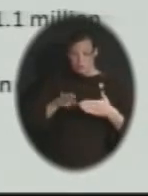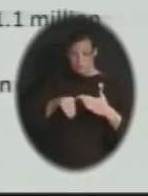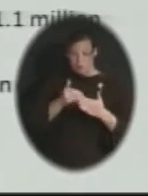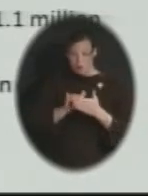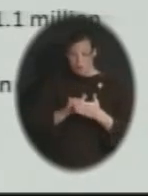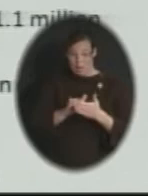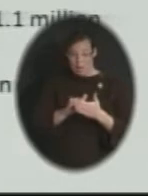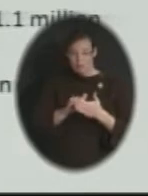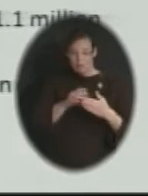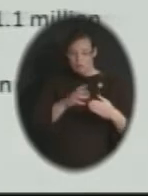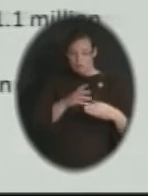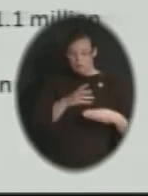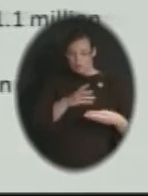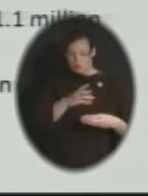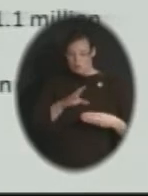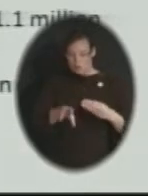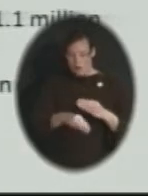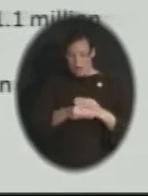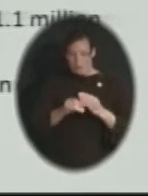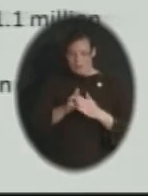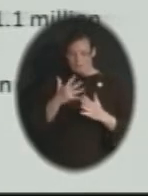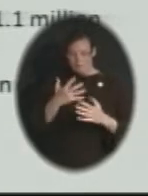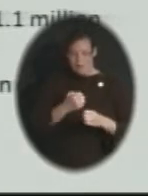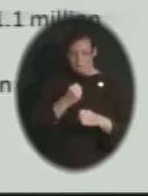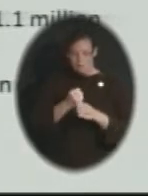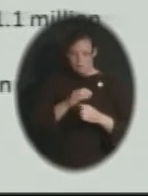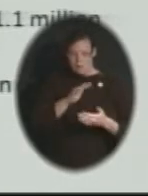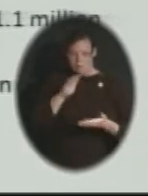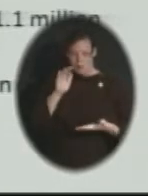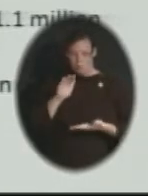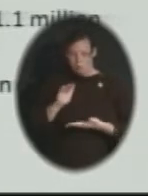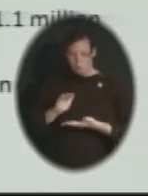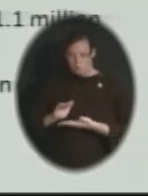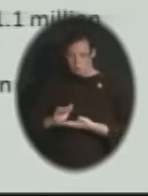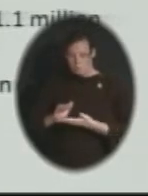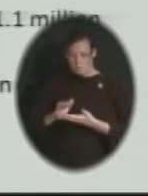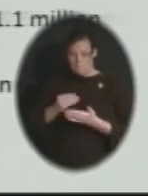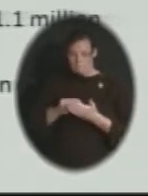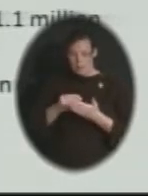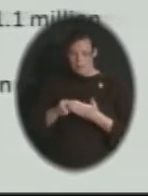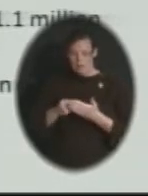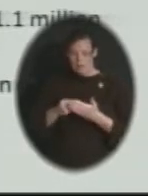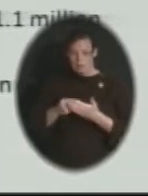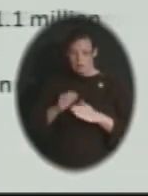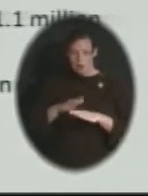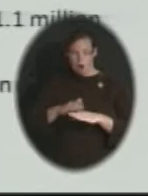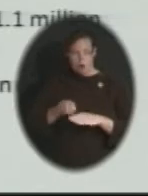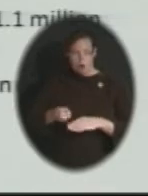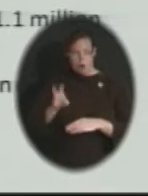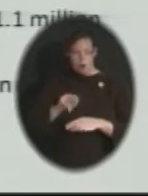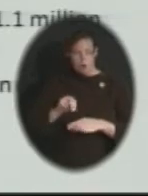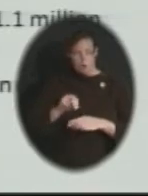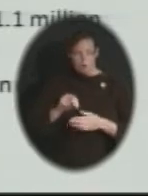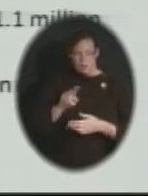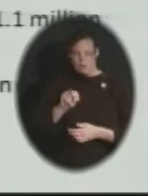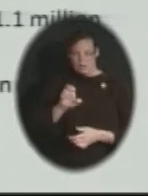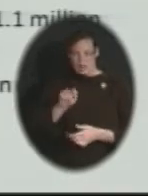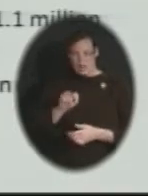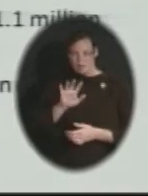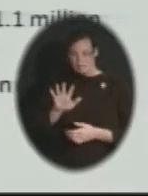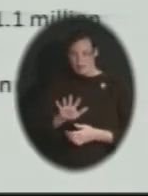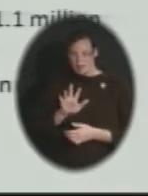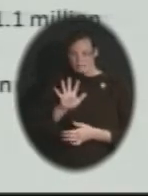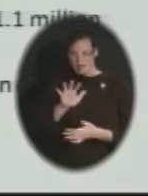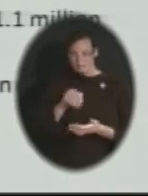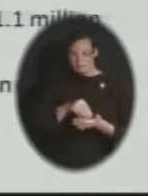you phase in over that 5 years and we get that diminishing amount of money once we're on our own, we really will net about $5 million of